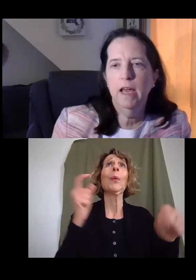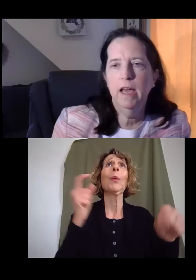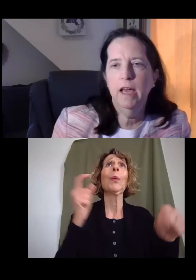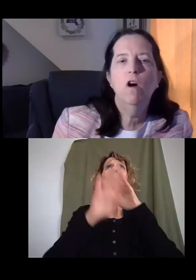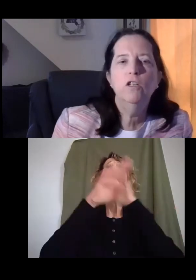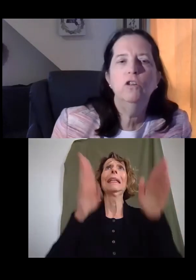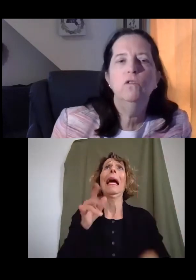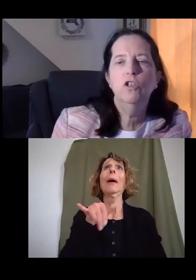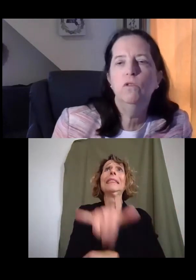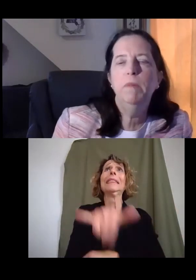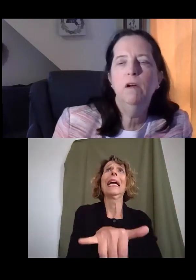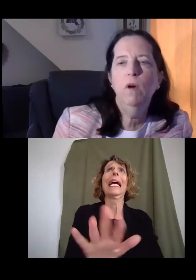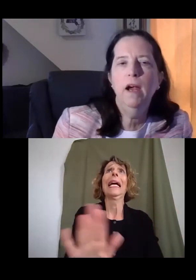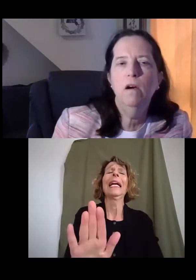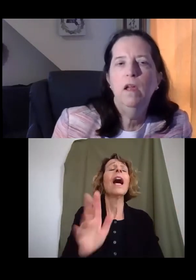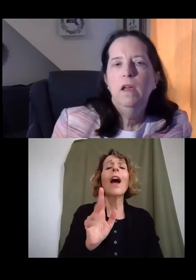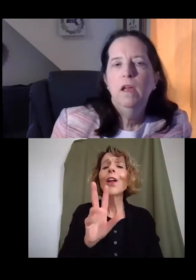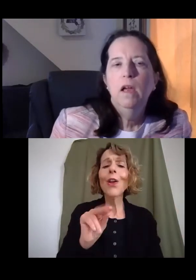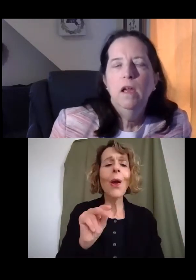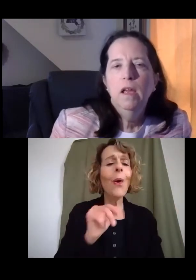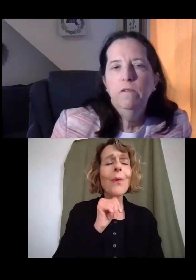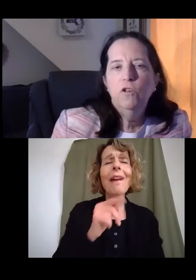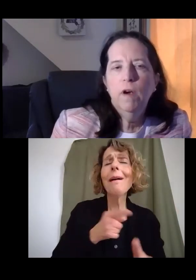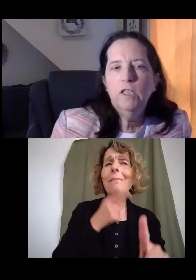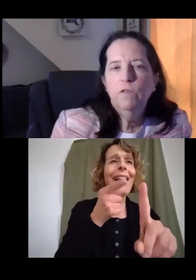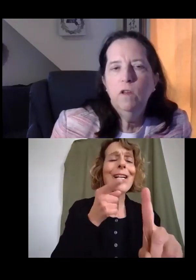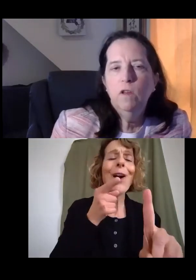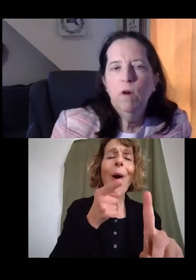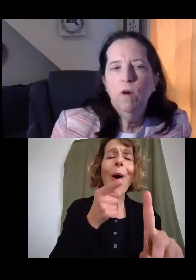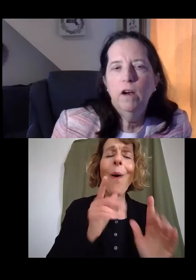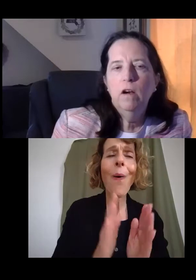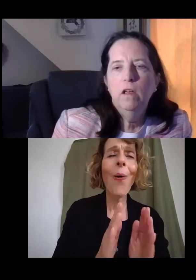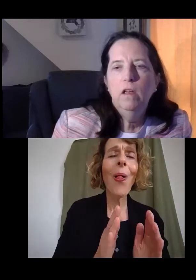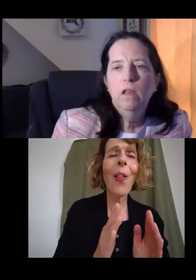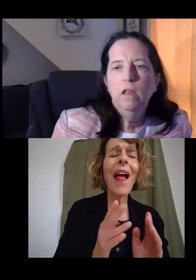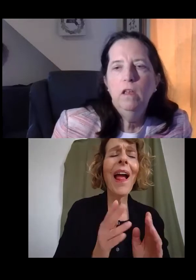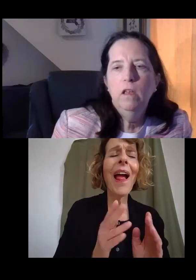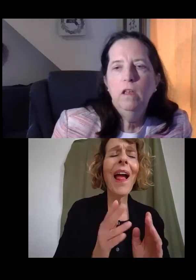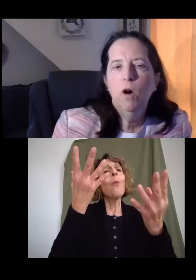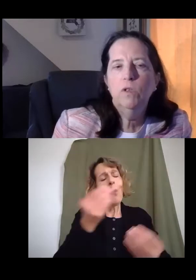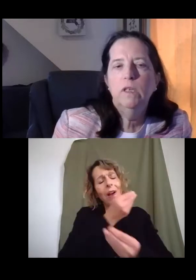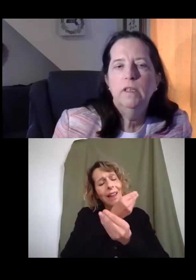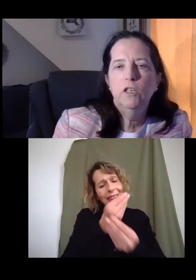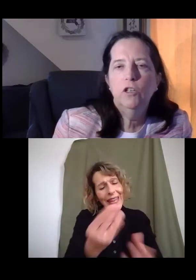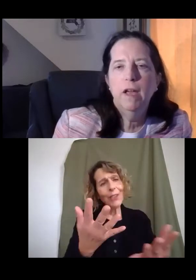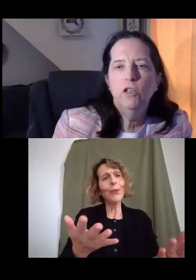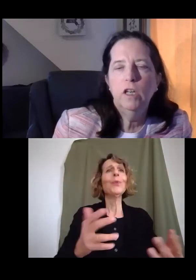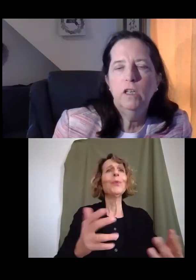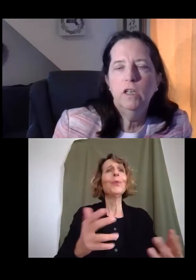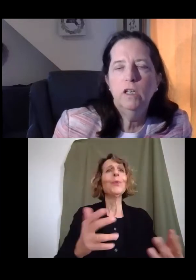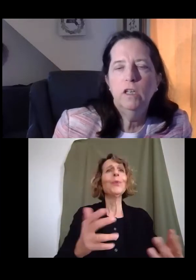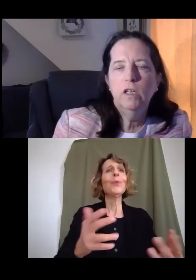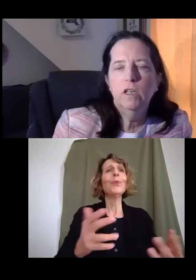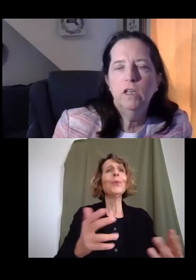It just wants you to be aware. If you dress for the weather, you travel in most